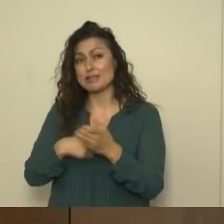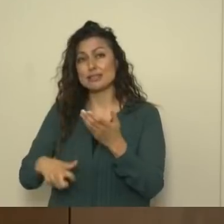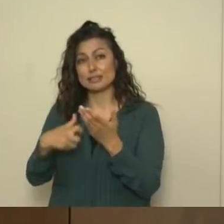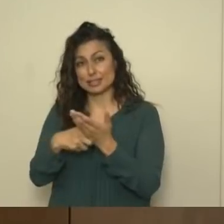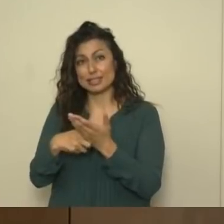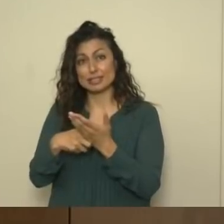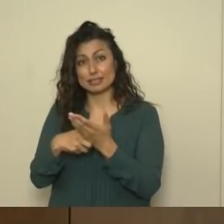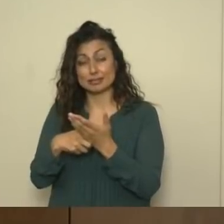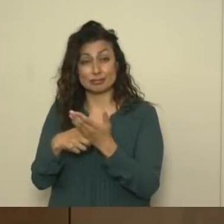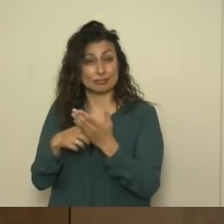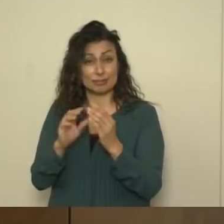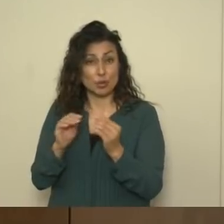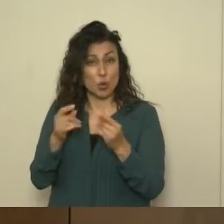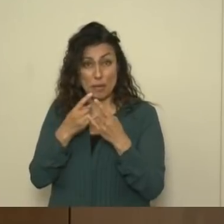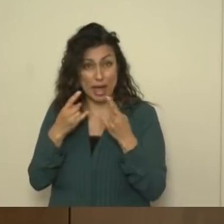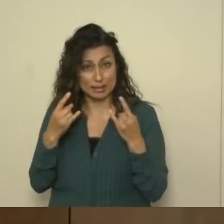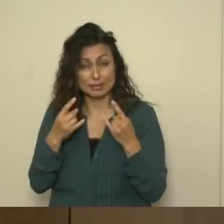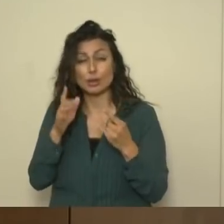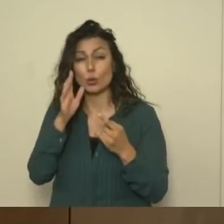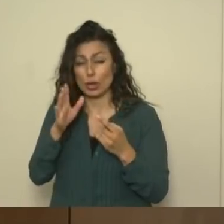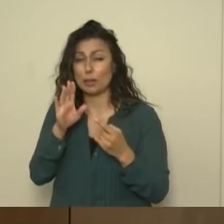to be held accountable.